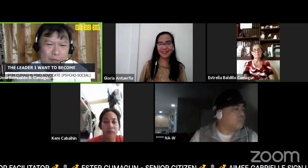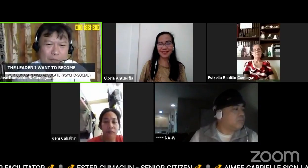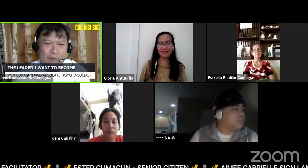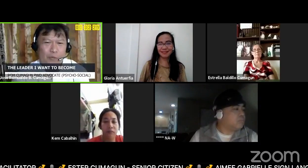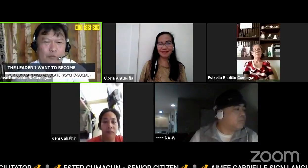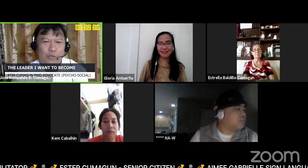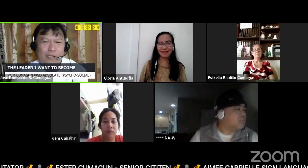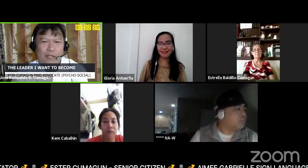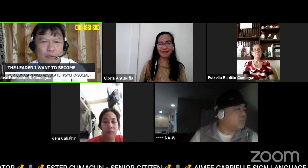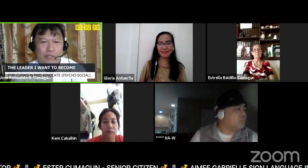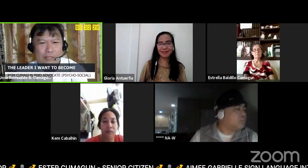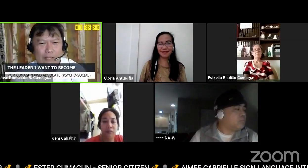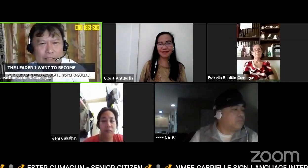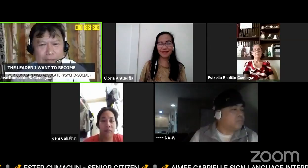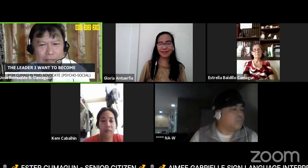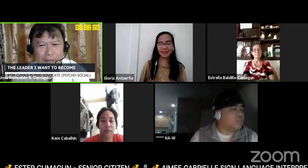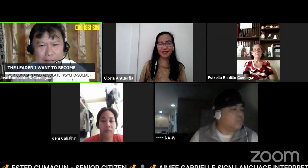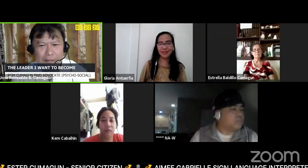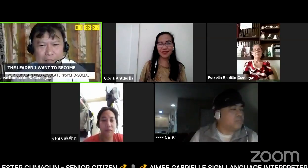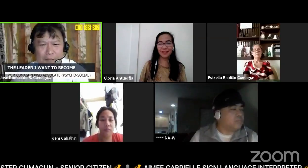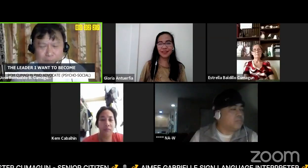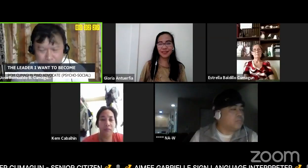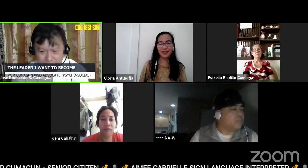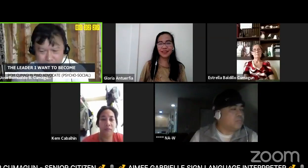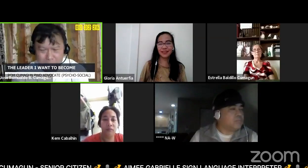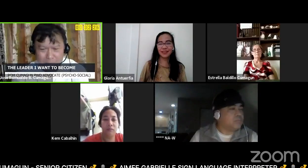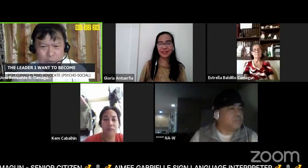second episode was when I was